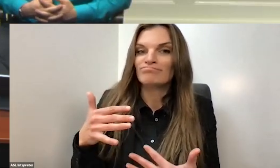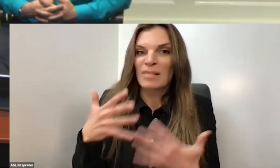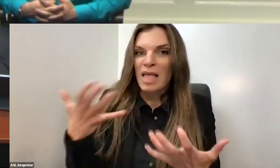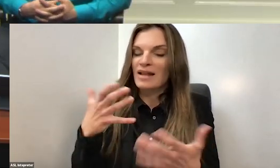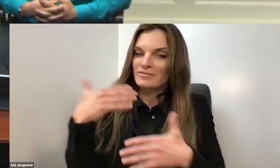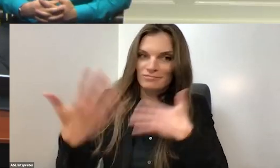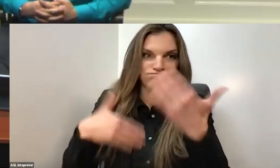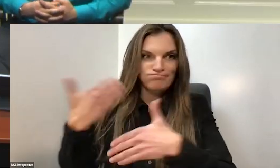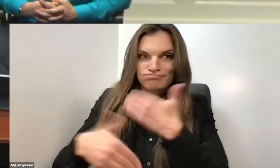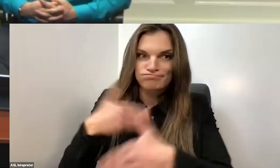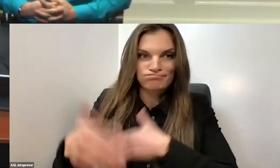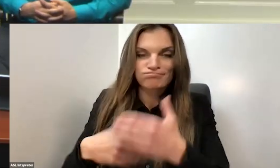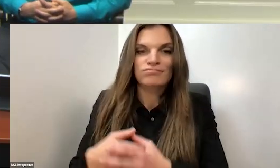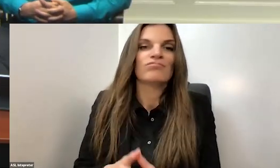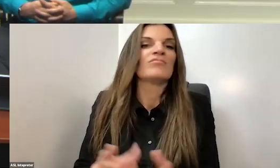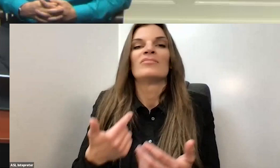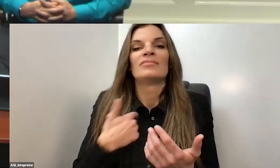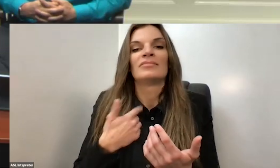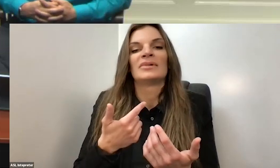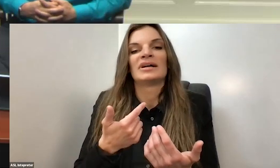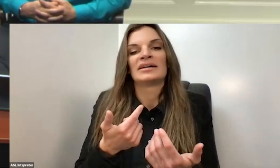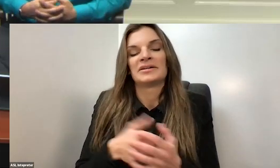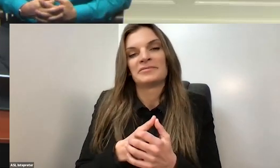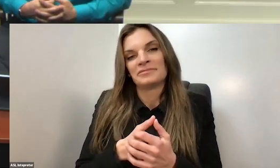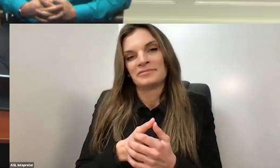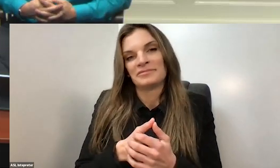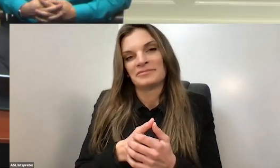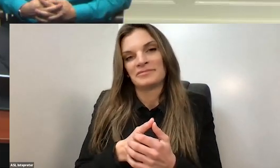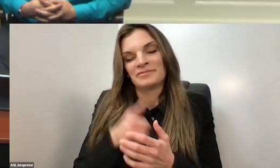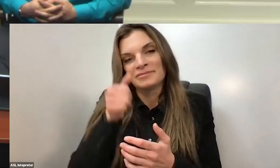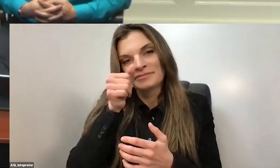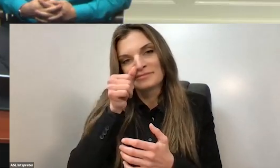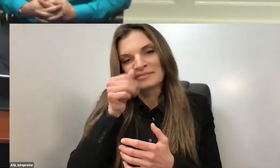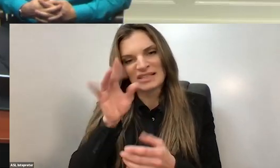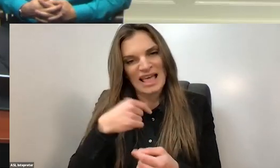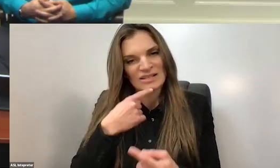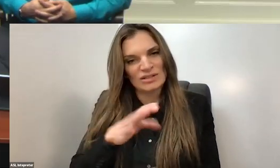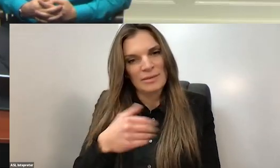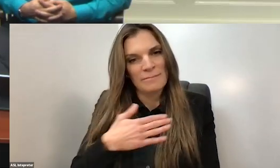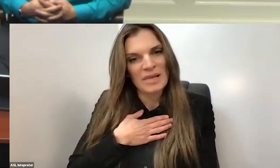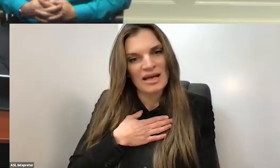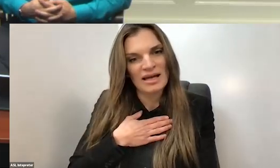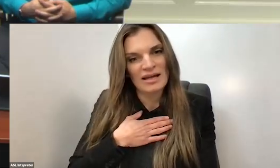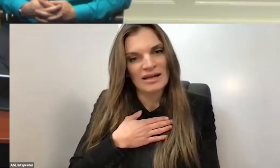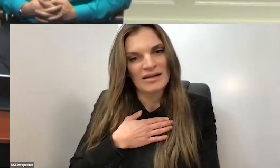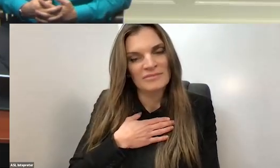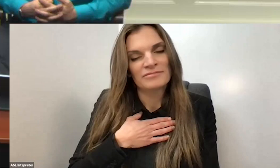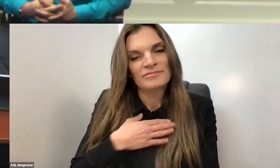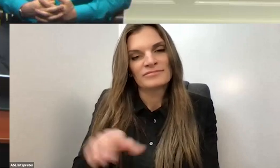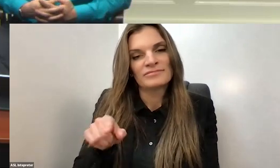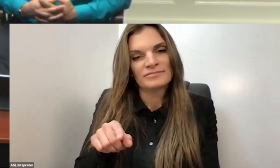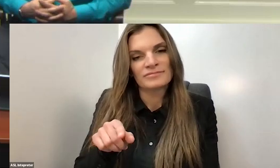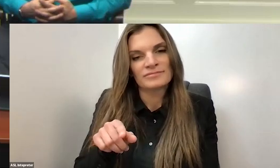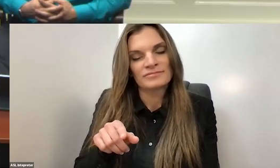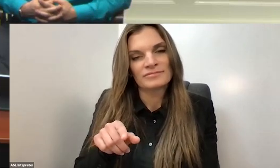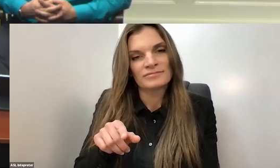So I'm going to defer making any comment. This is my, did I tell you I did a bachelor's in political science? So I'm